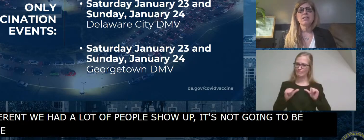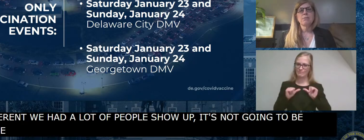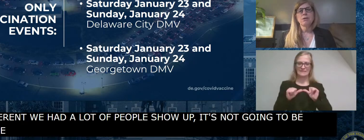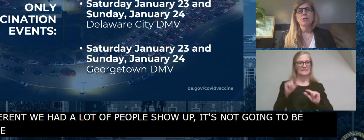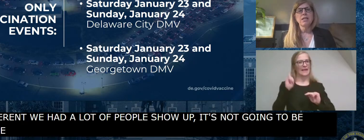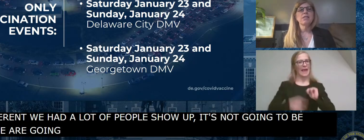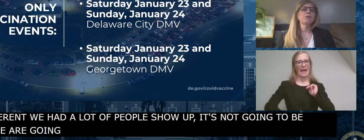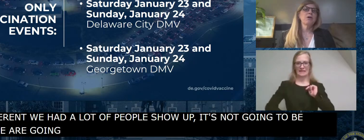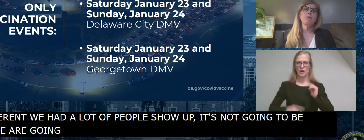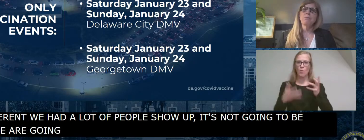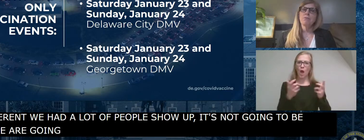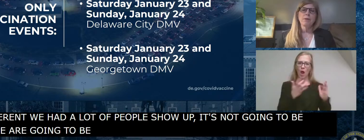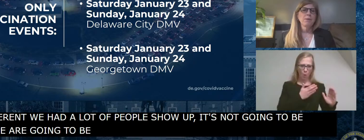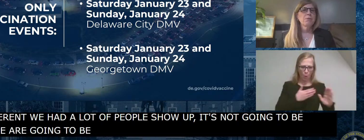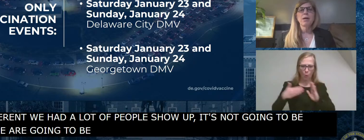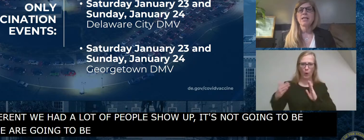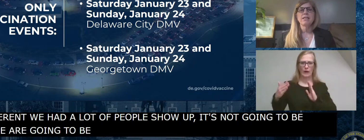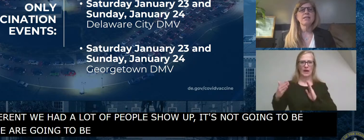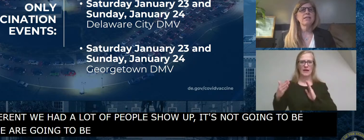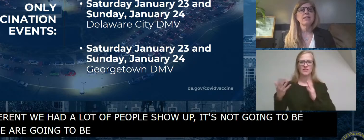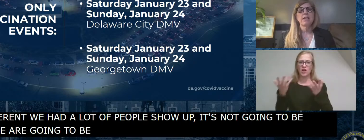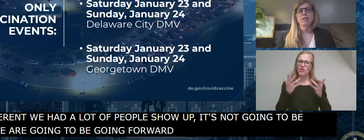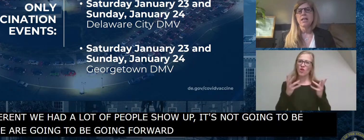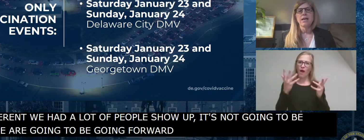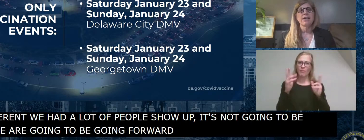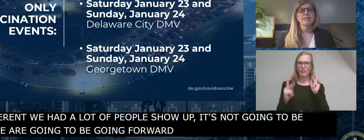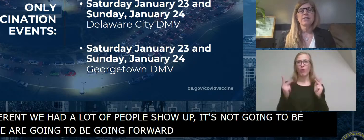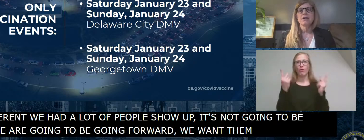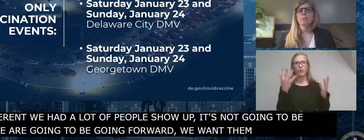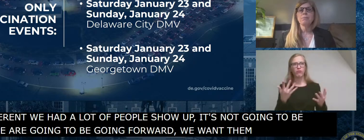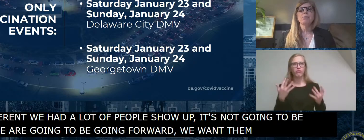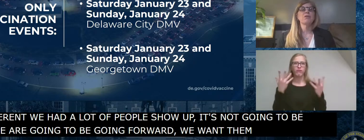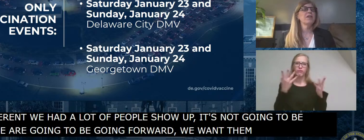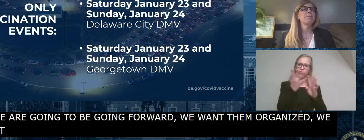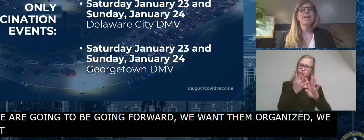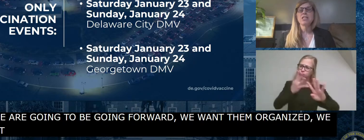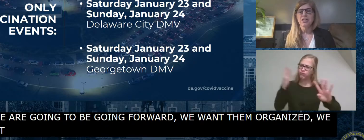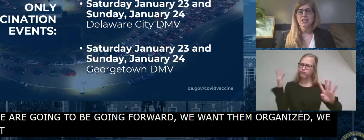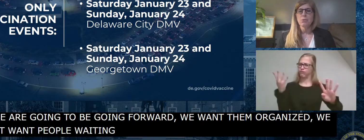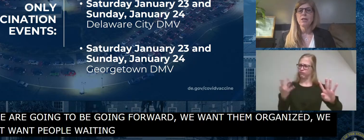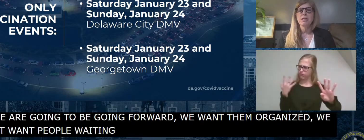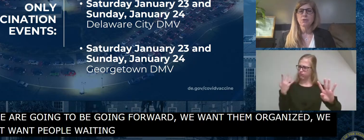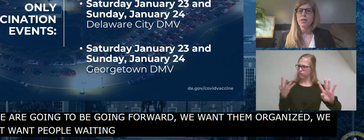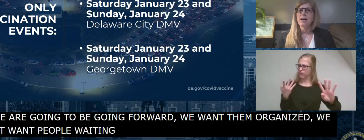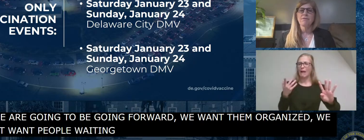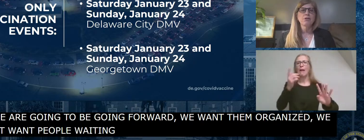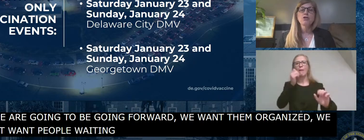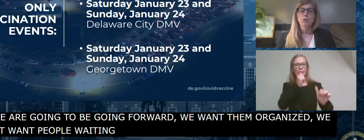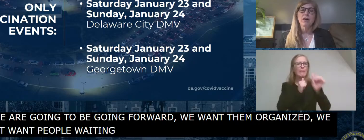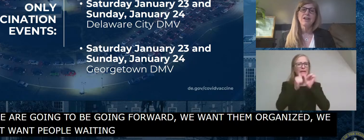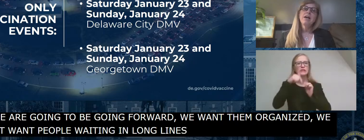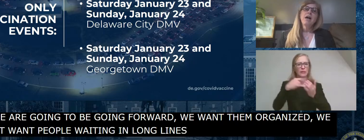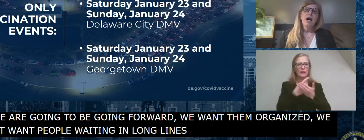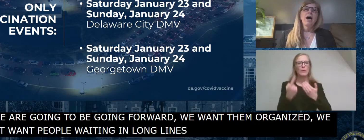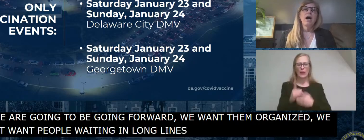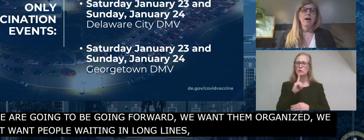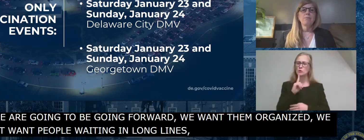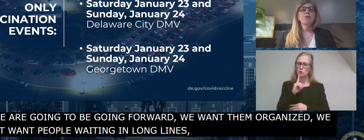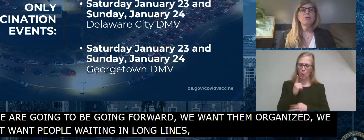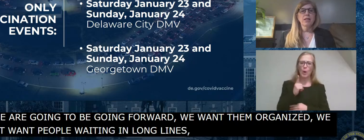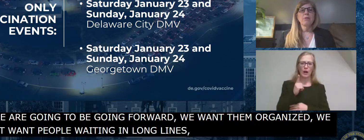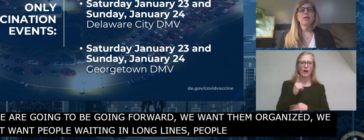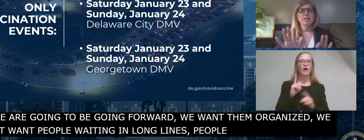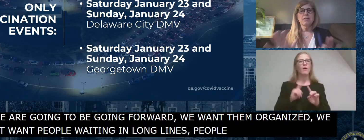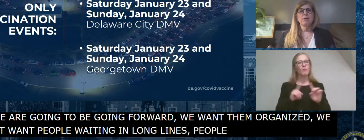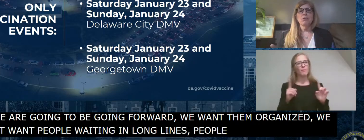want these to be organized. We don't want people waiting in long lines, although people were very patient this weekend for sure.